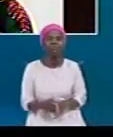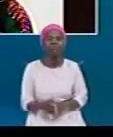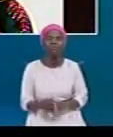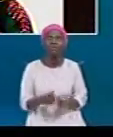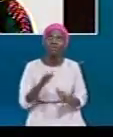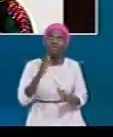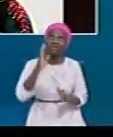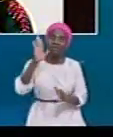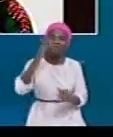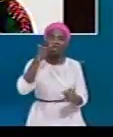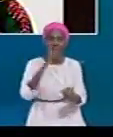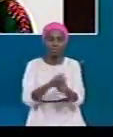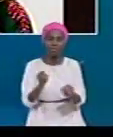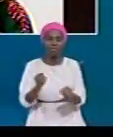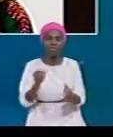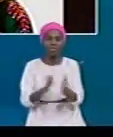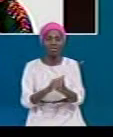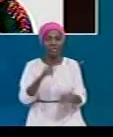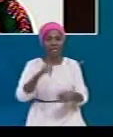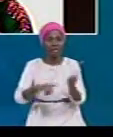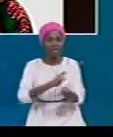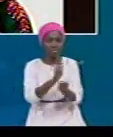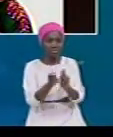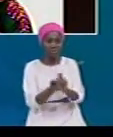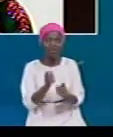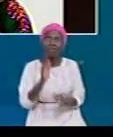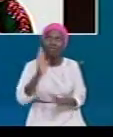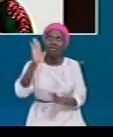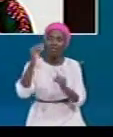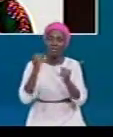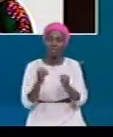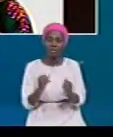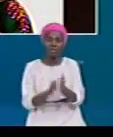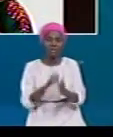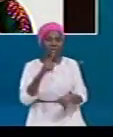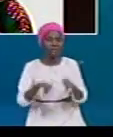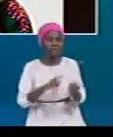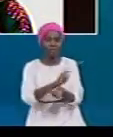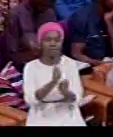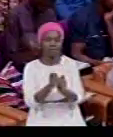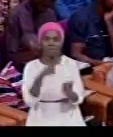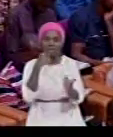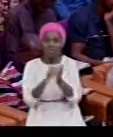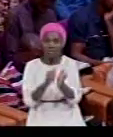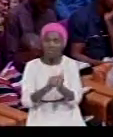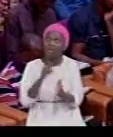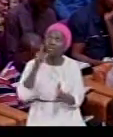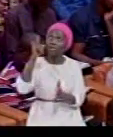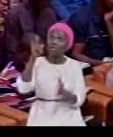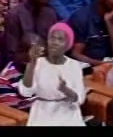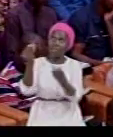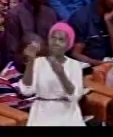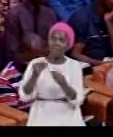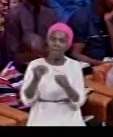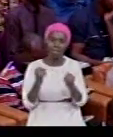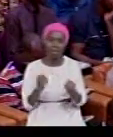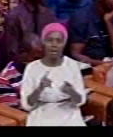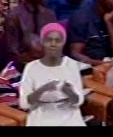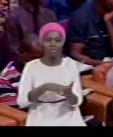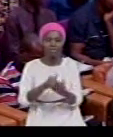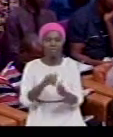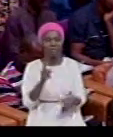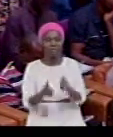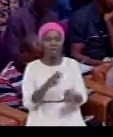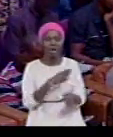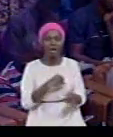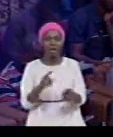his power, that cannot change. It says, "He giveth power to the faint, and to